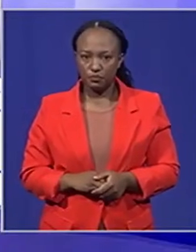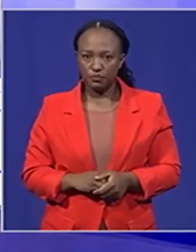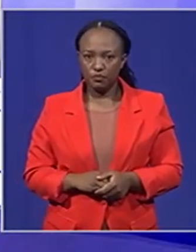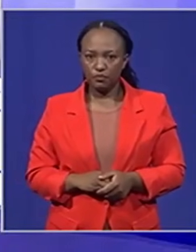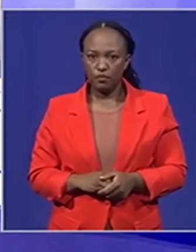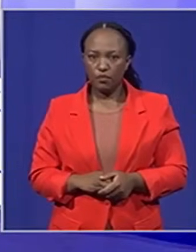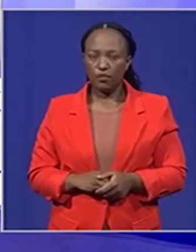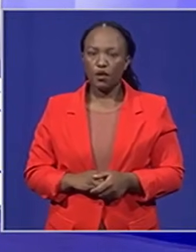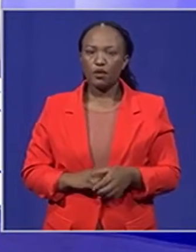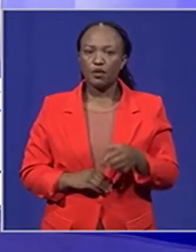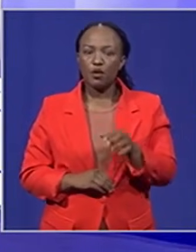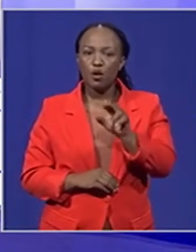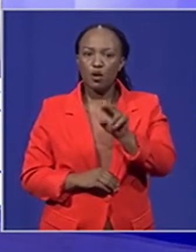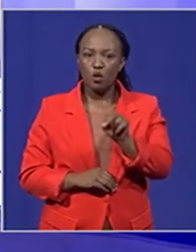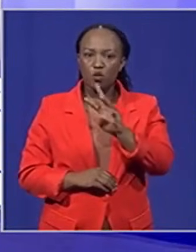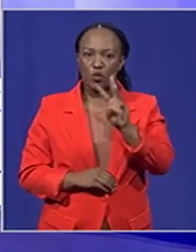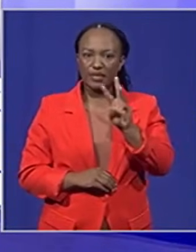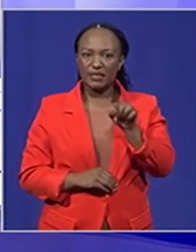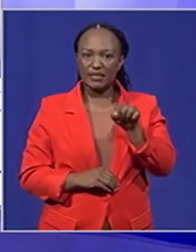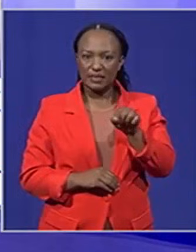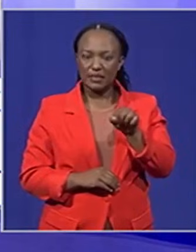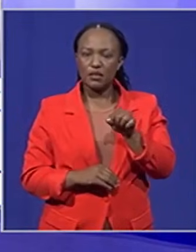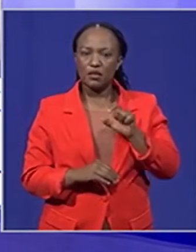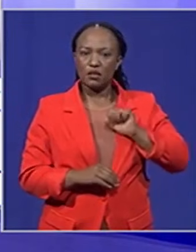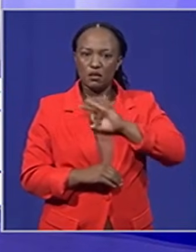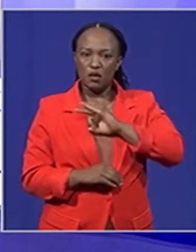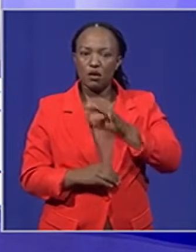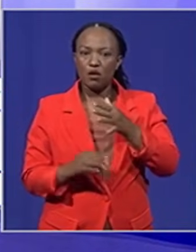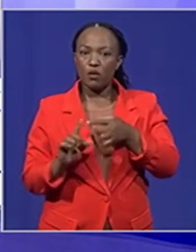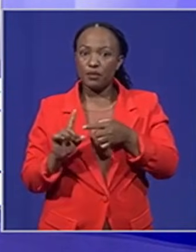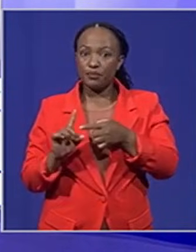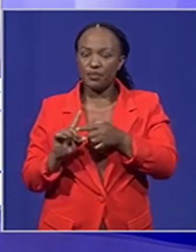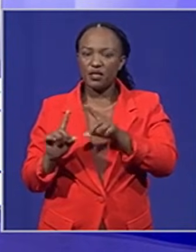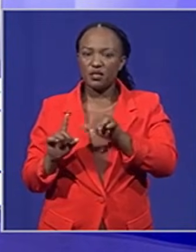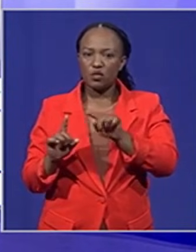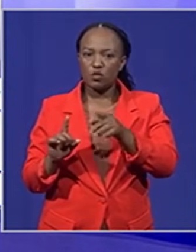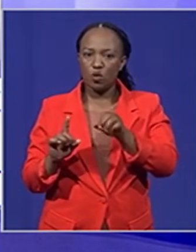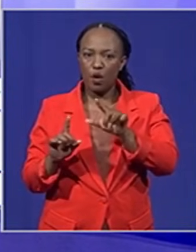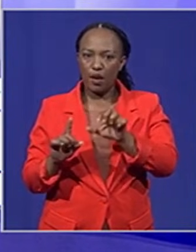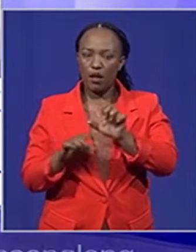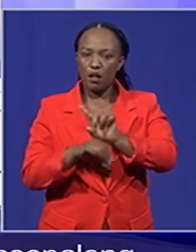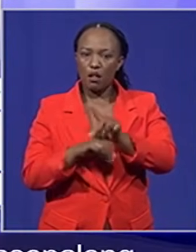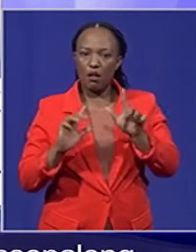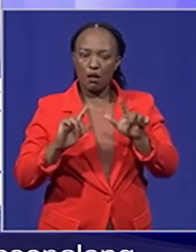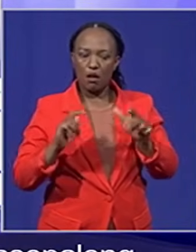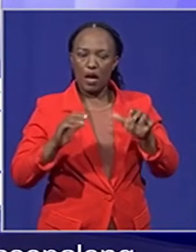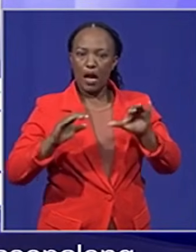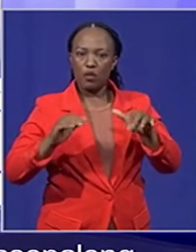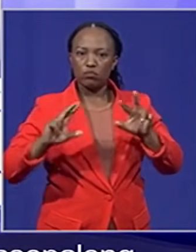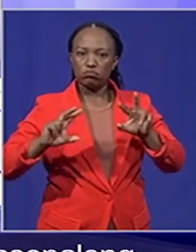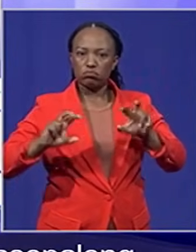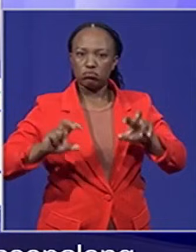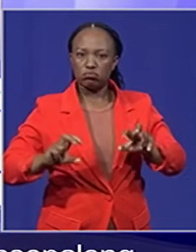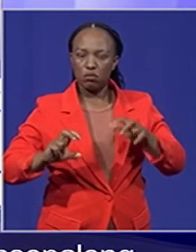Motlhankedi wa kgoro ya pušo tirišano ka Northwest Ditole Moate o boditše komiti ya nakwana ya palamente yeo e nyakišišago maitshwaro kgahlanong